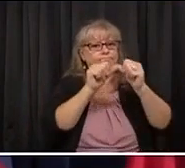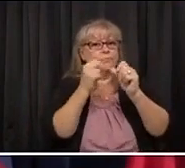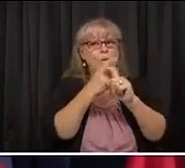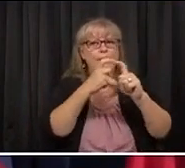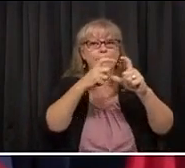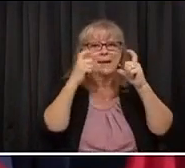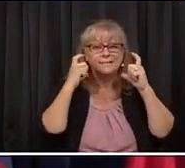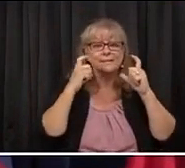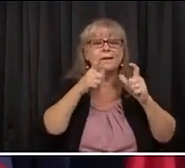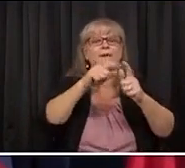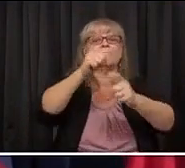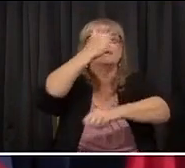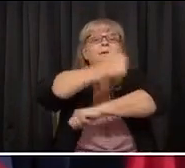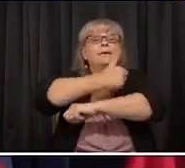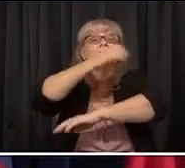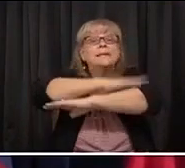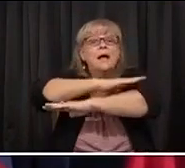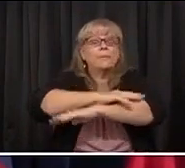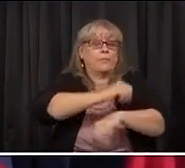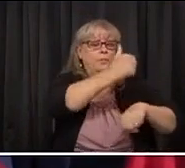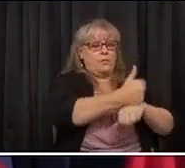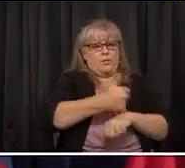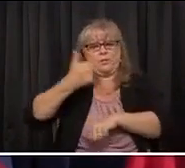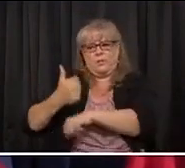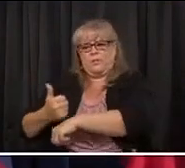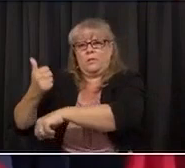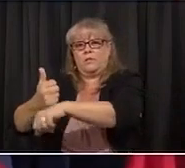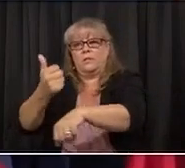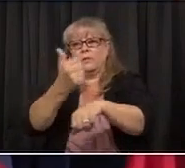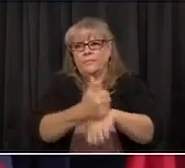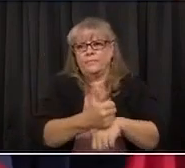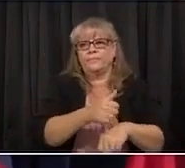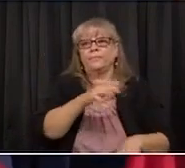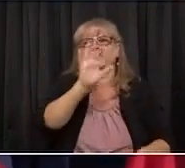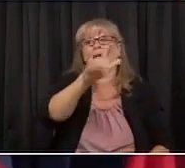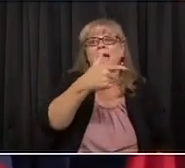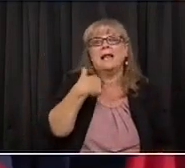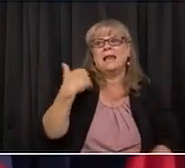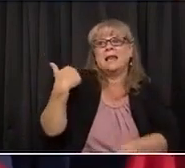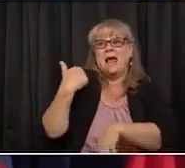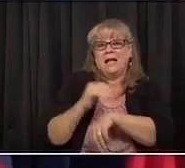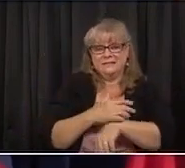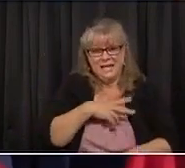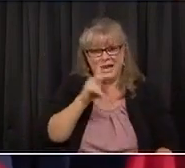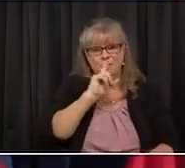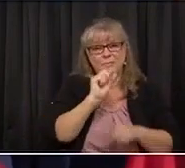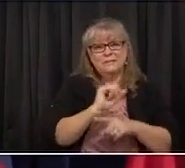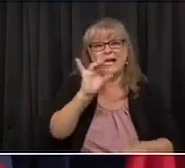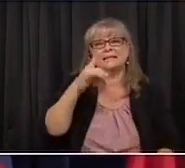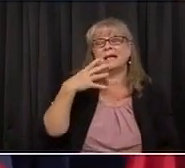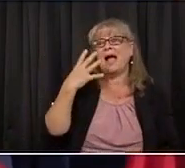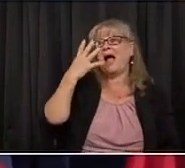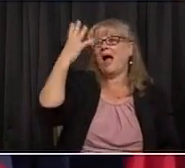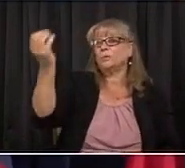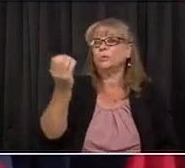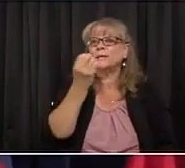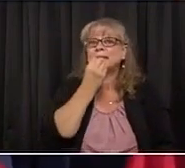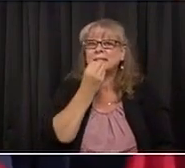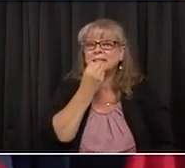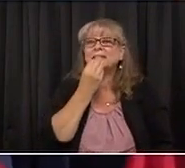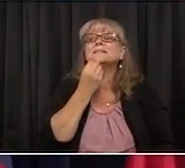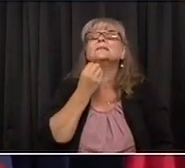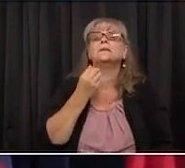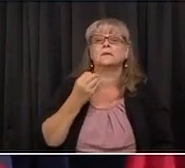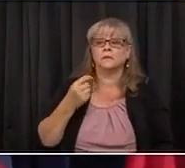last night, and it was wonderful. It was only my second time out, and